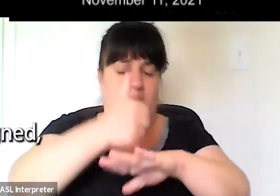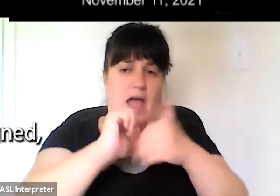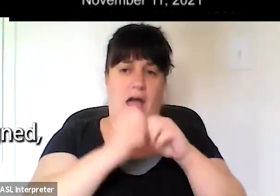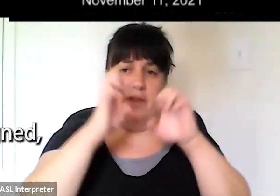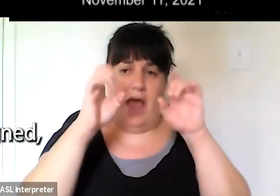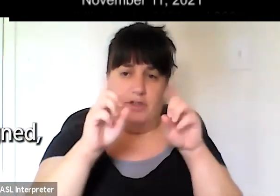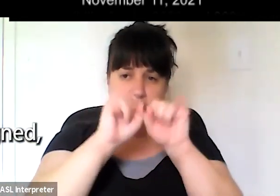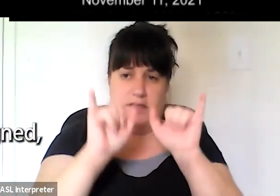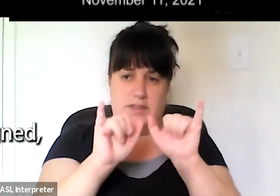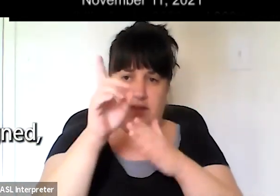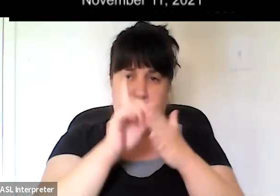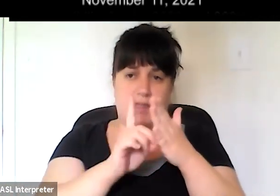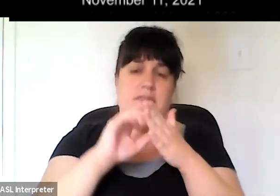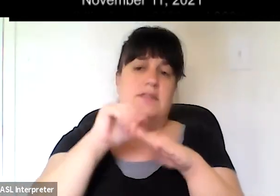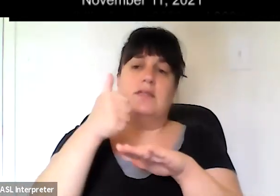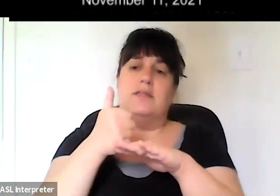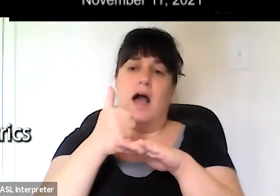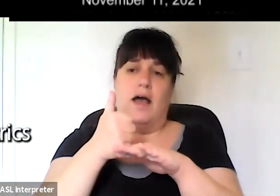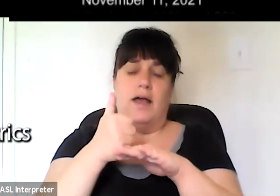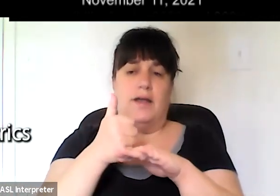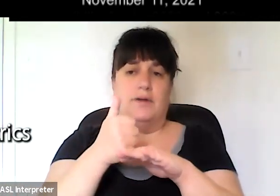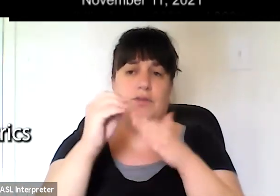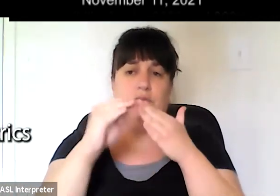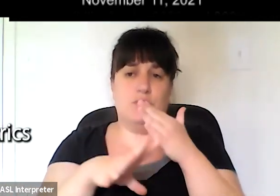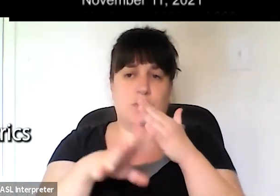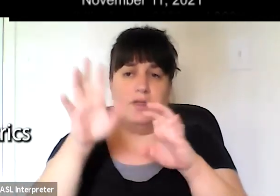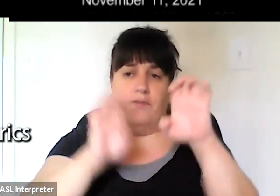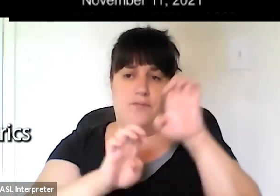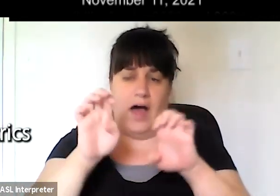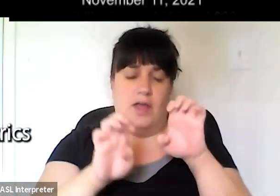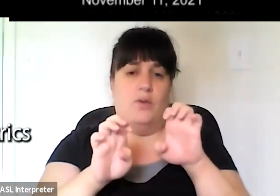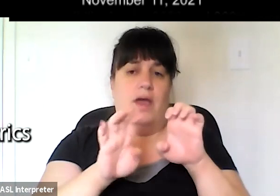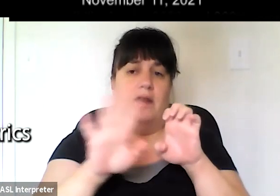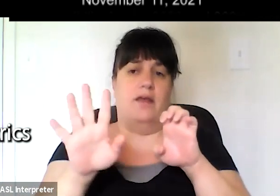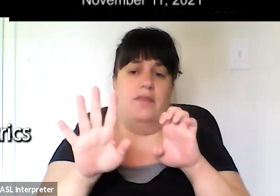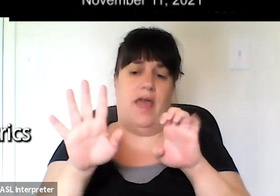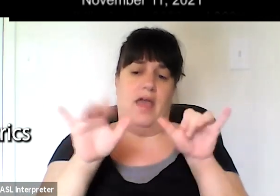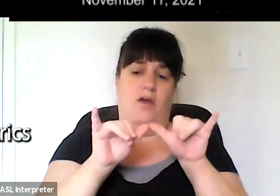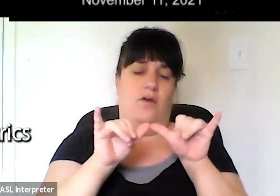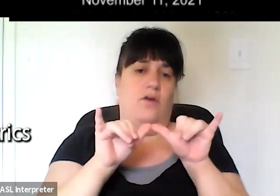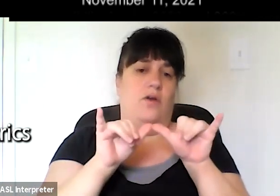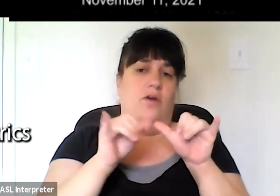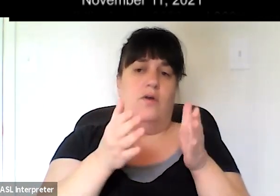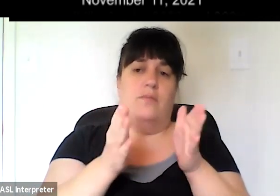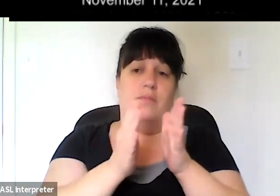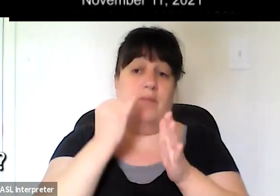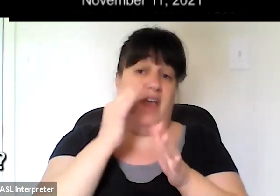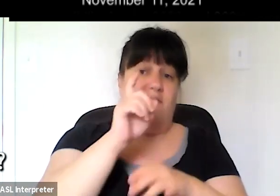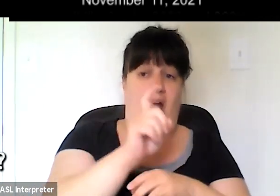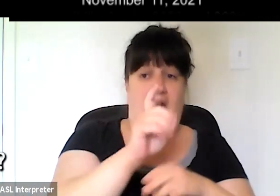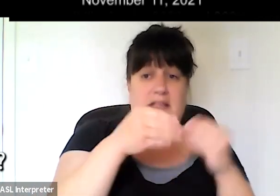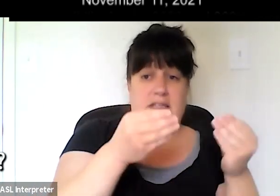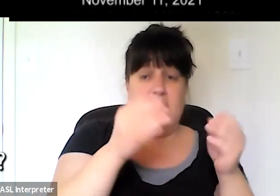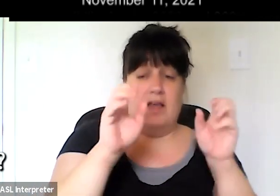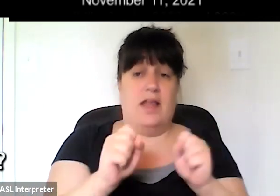education system is designed, where students are evaluated on their metric of, if task X is given, can